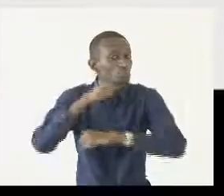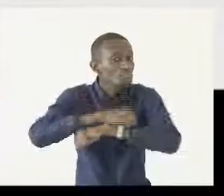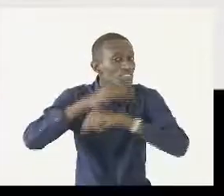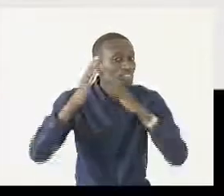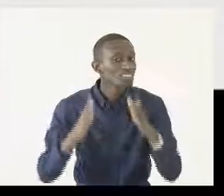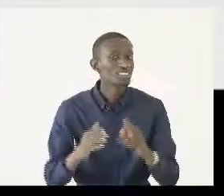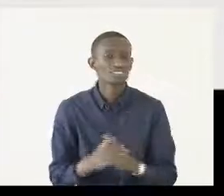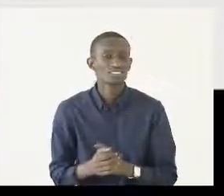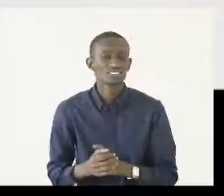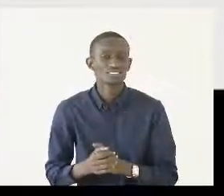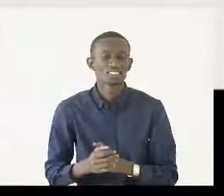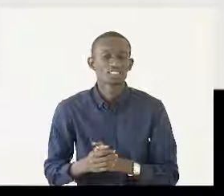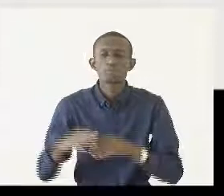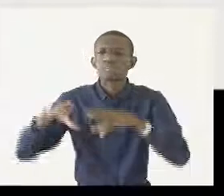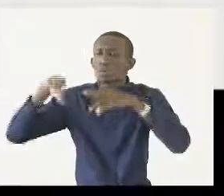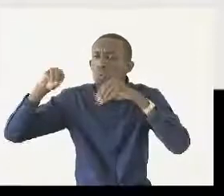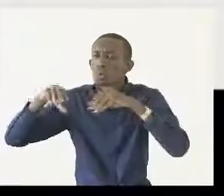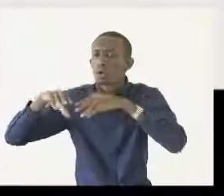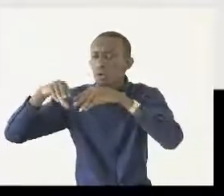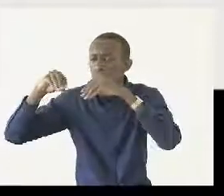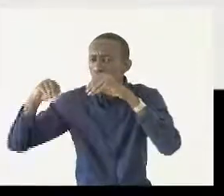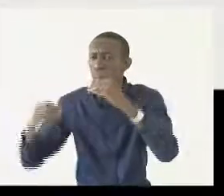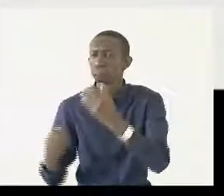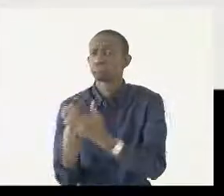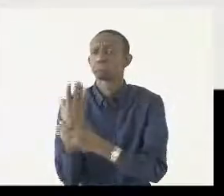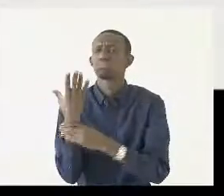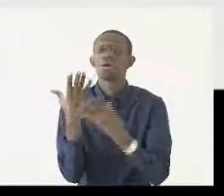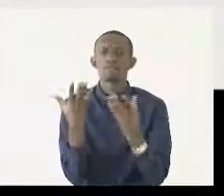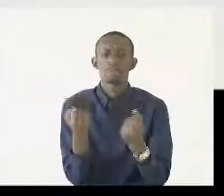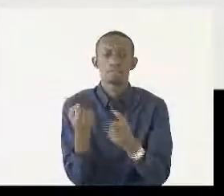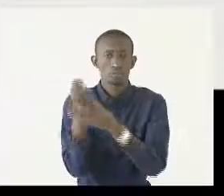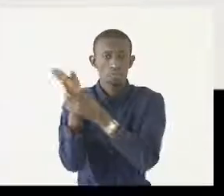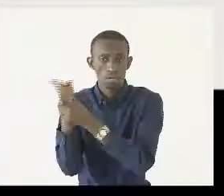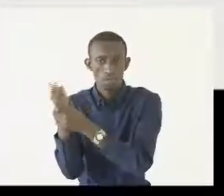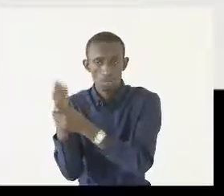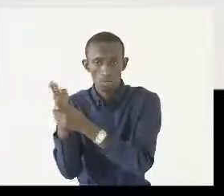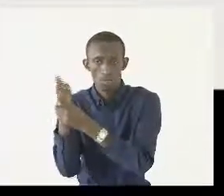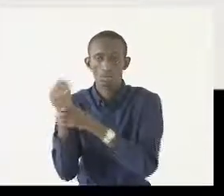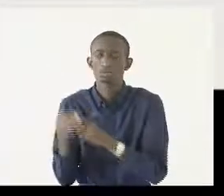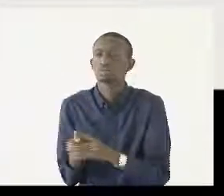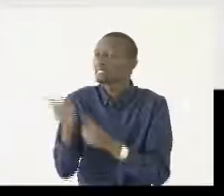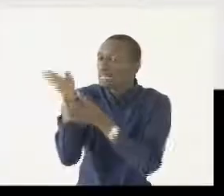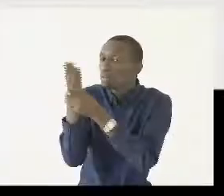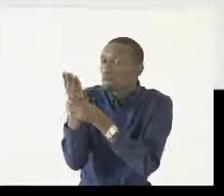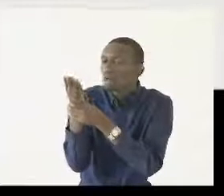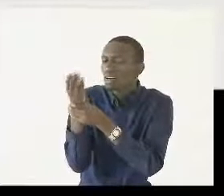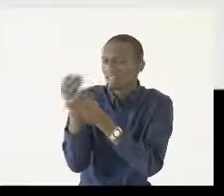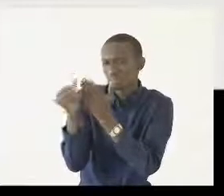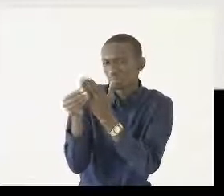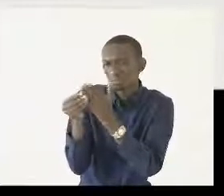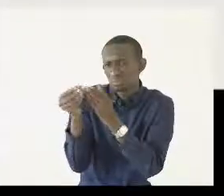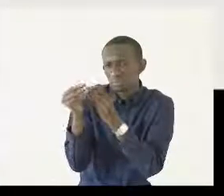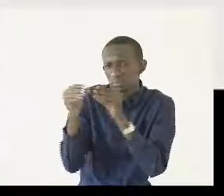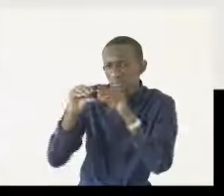Students, plants have leaves, and leaves are usually thin, they are